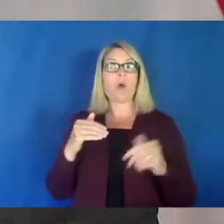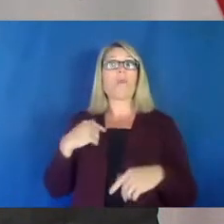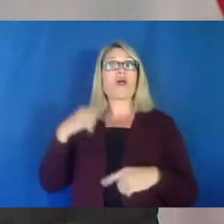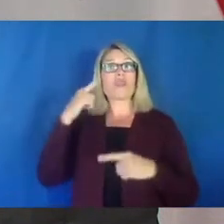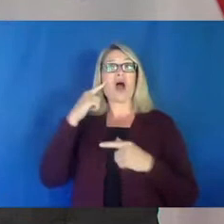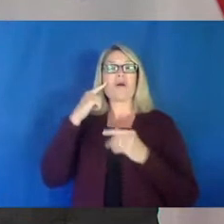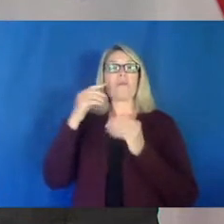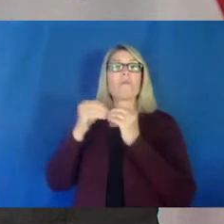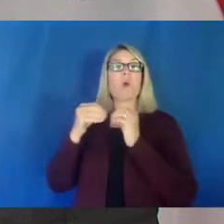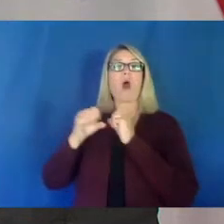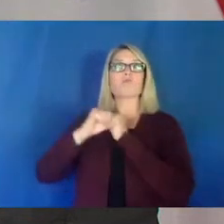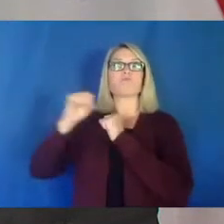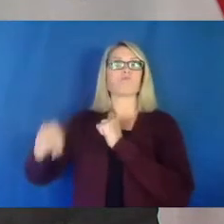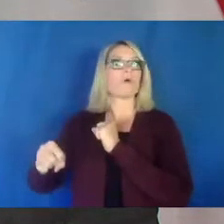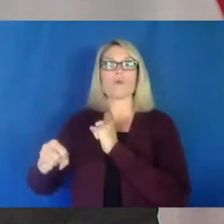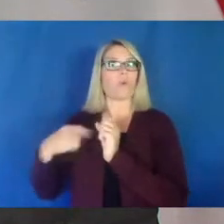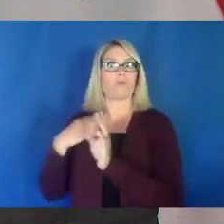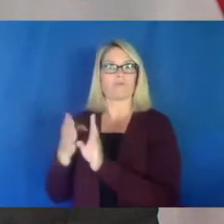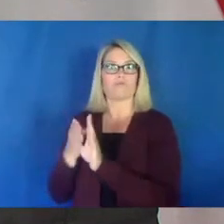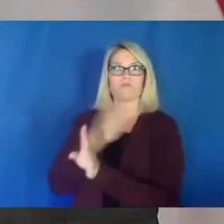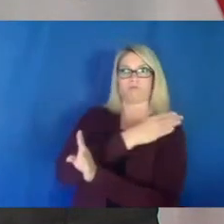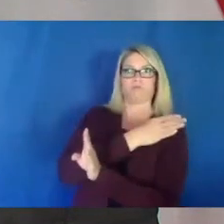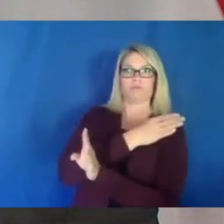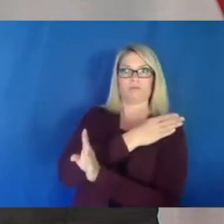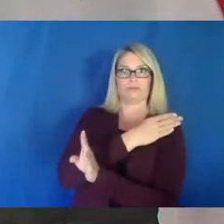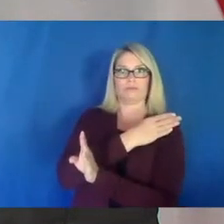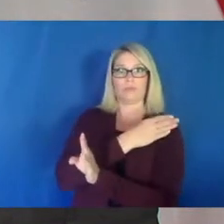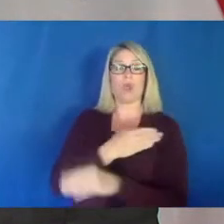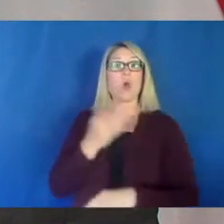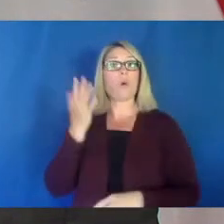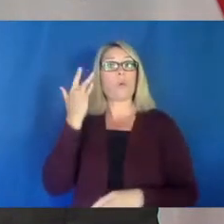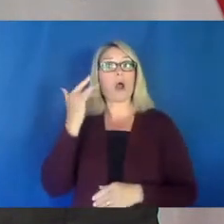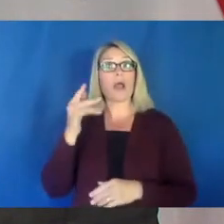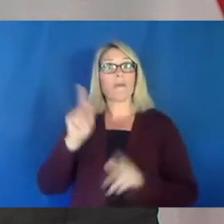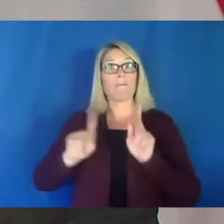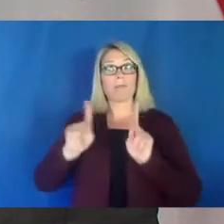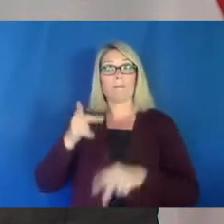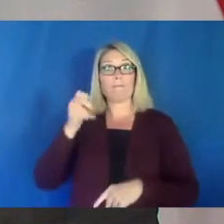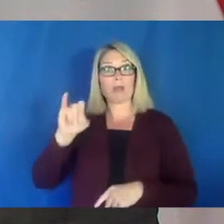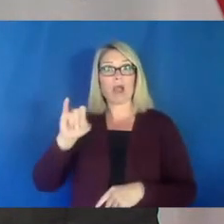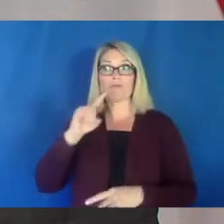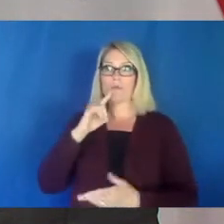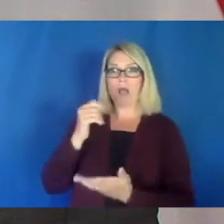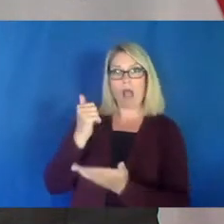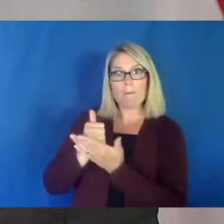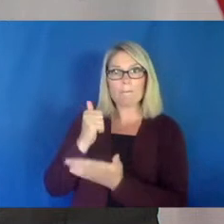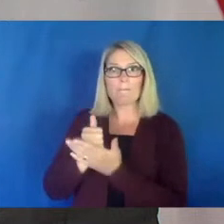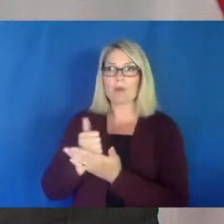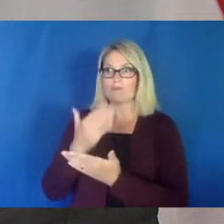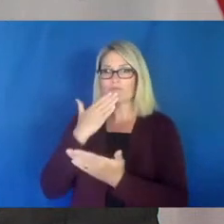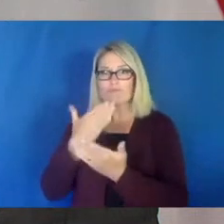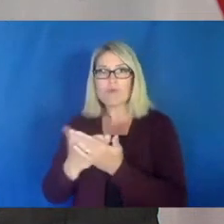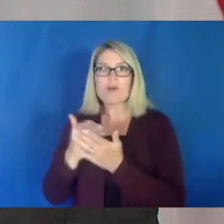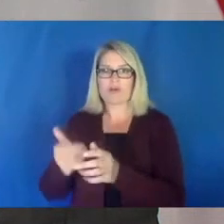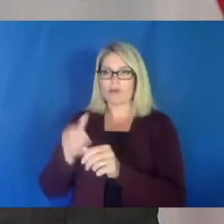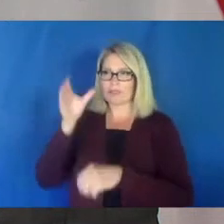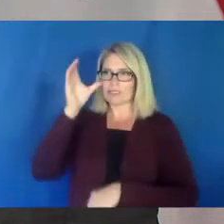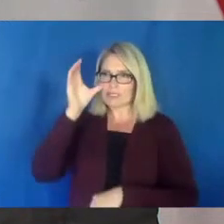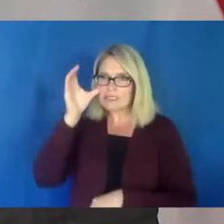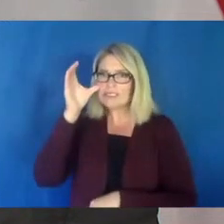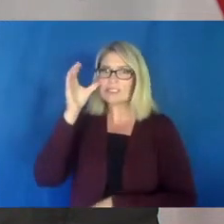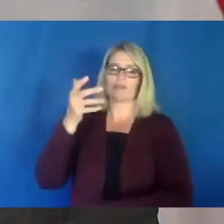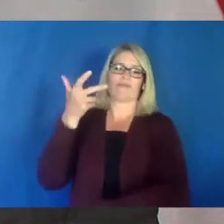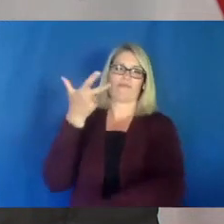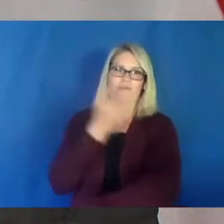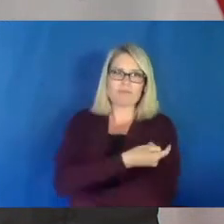planned. That is because Islanders have been so helpful in following the health protocols. They've been getting vaccinated, and they've